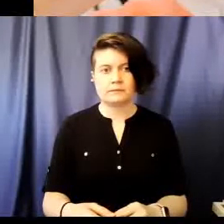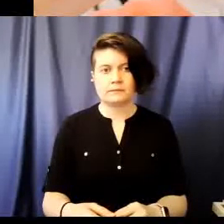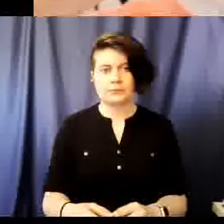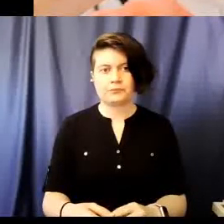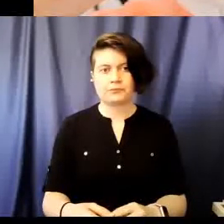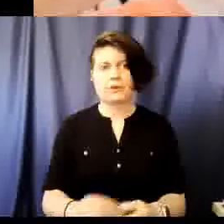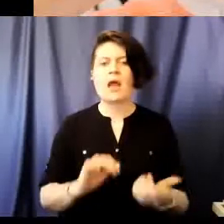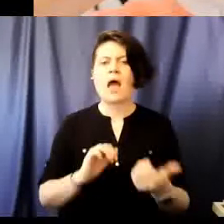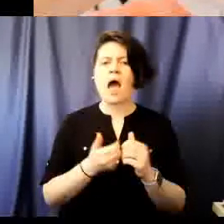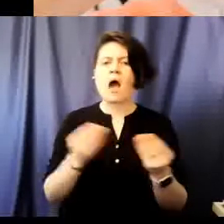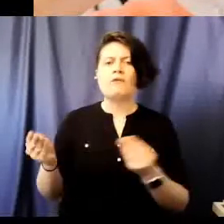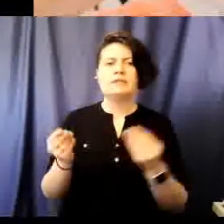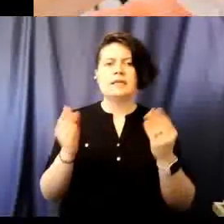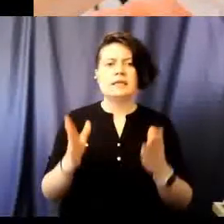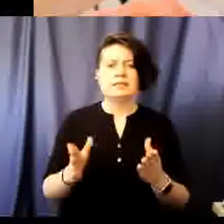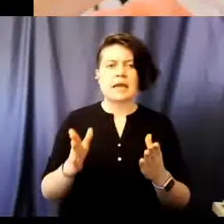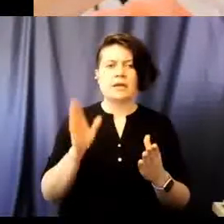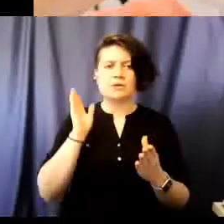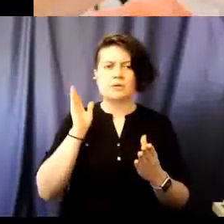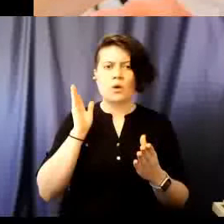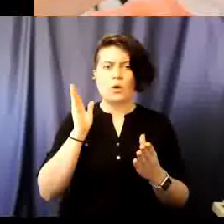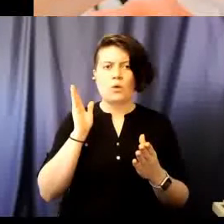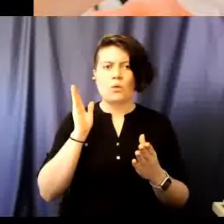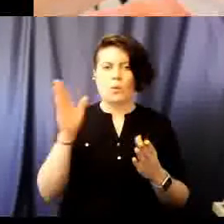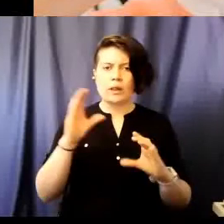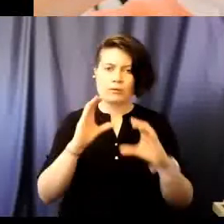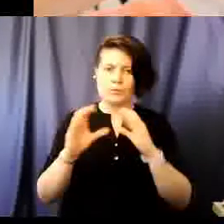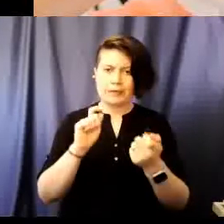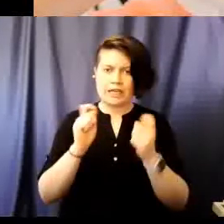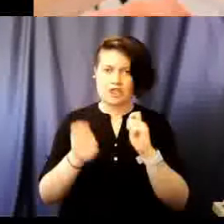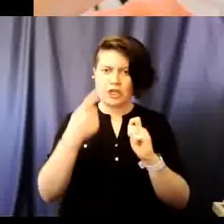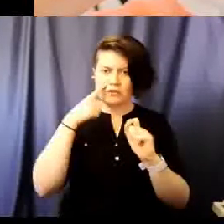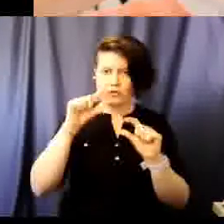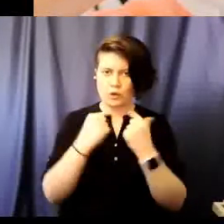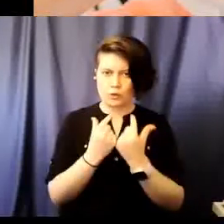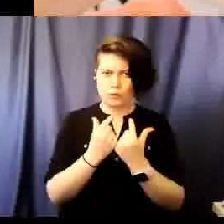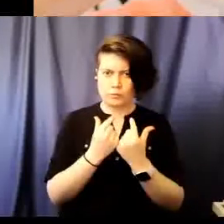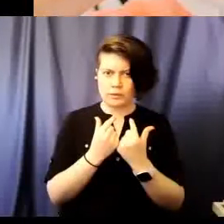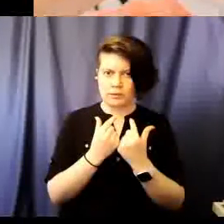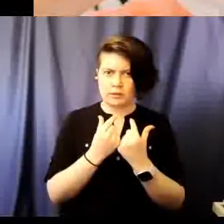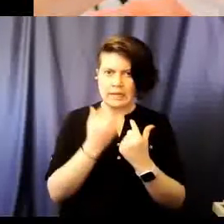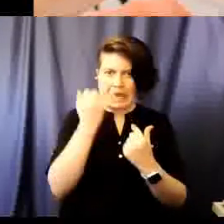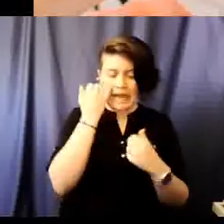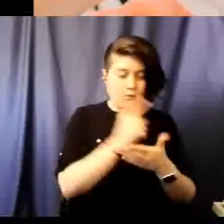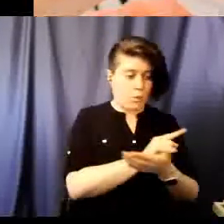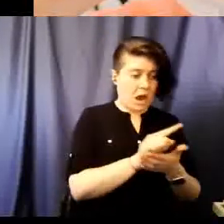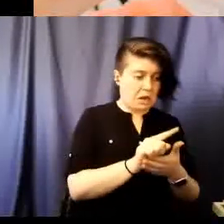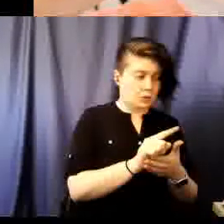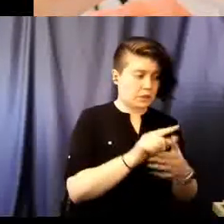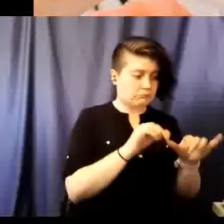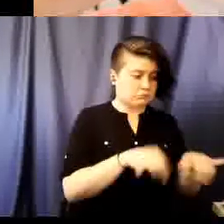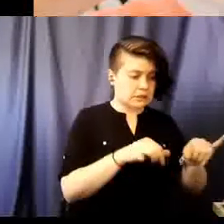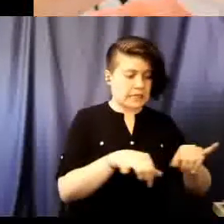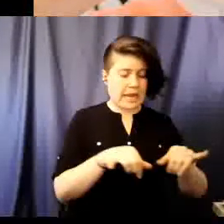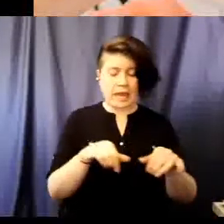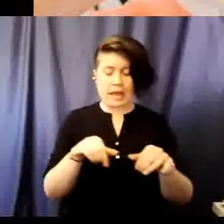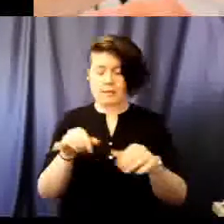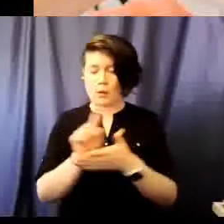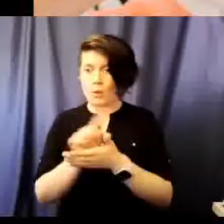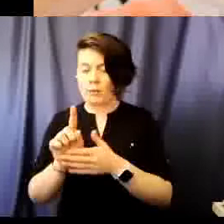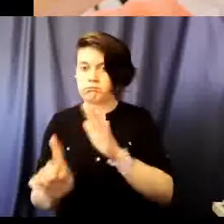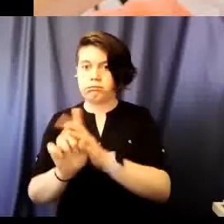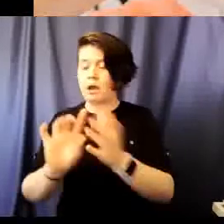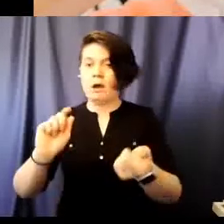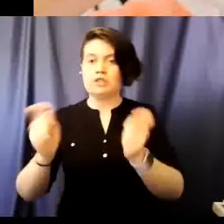How are facilitators going to communicate changes in the group between sessions? Are they going to send encrypted messages on